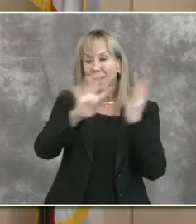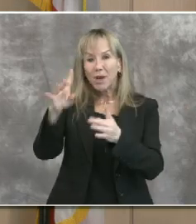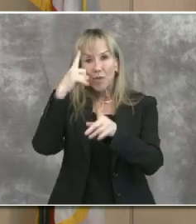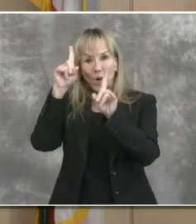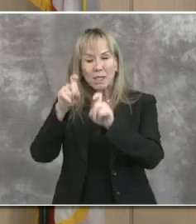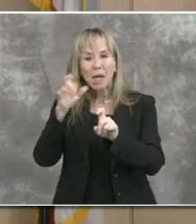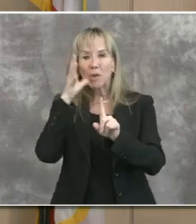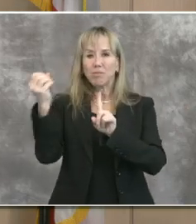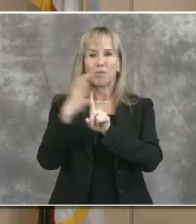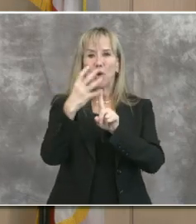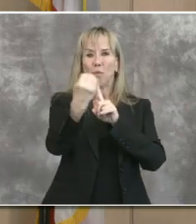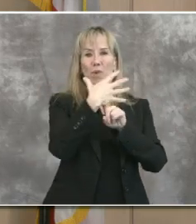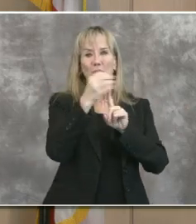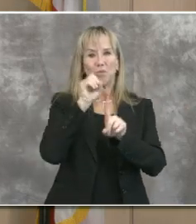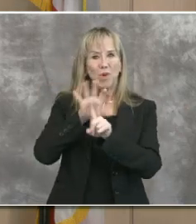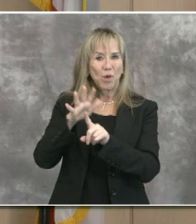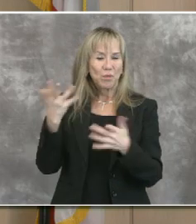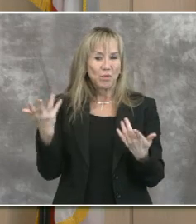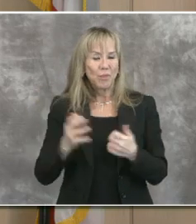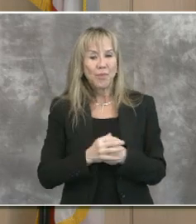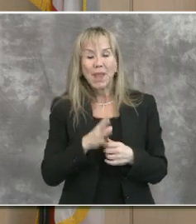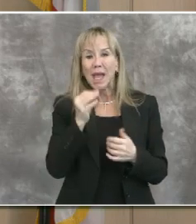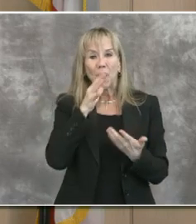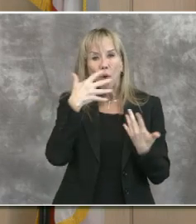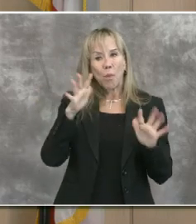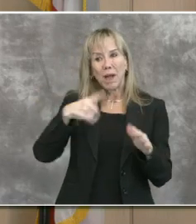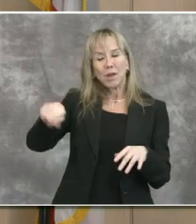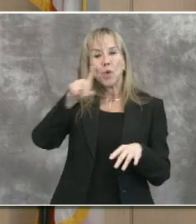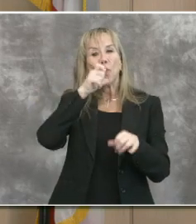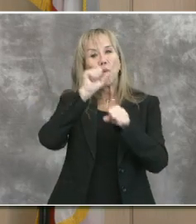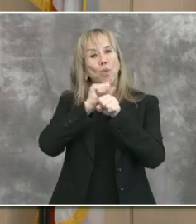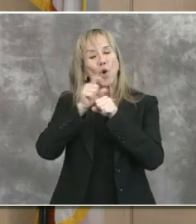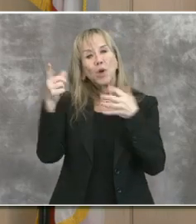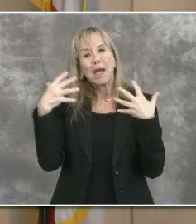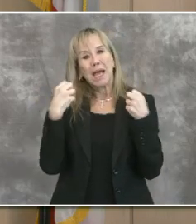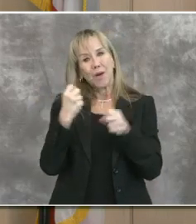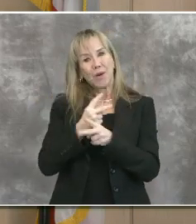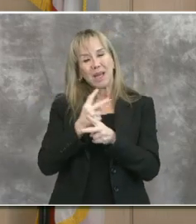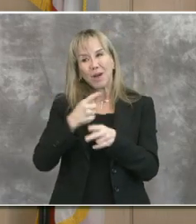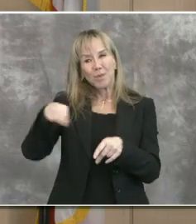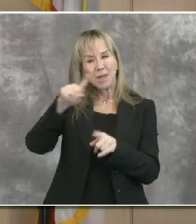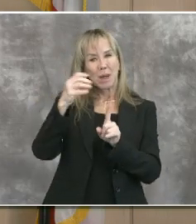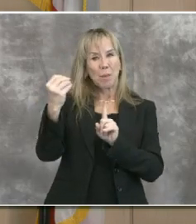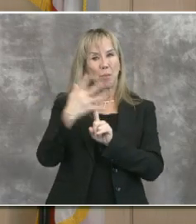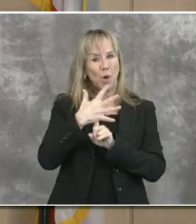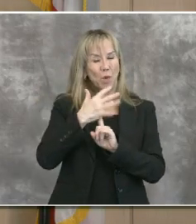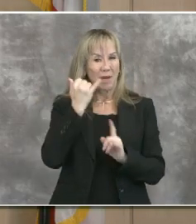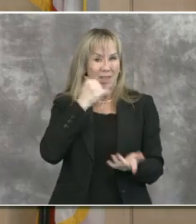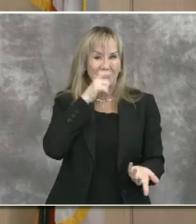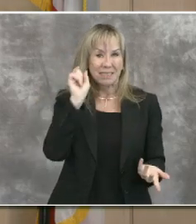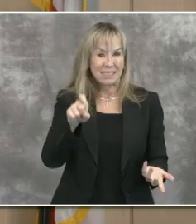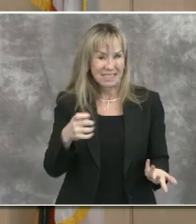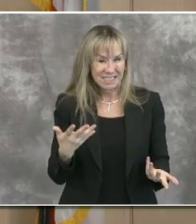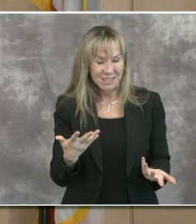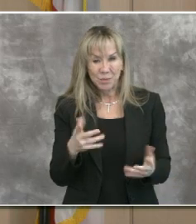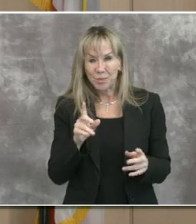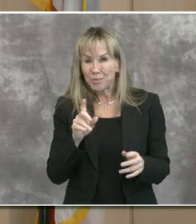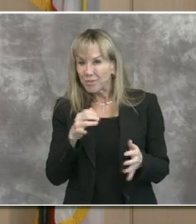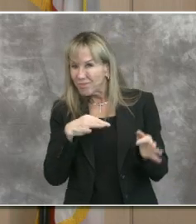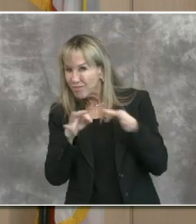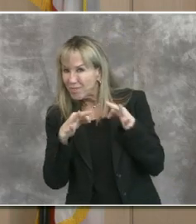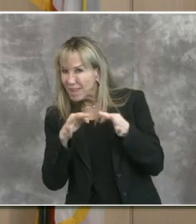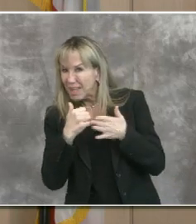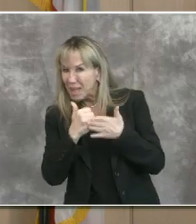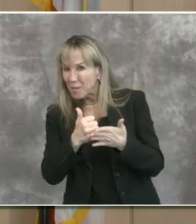having healthcare workers unnecessarily expose themselves because of a lack of PPE. Does that help a little bit?